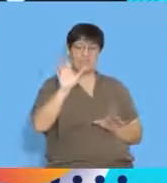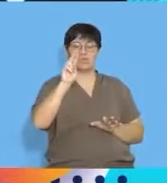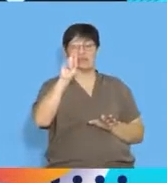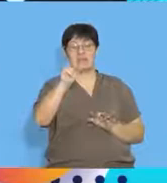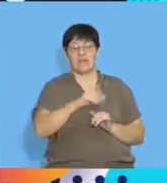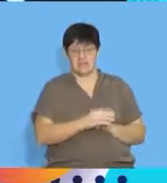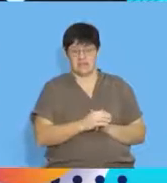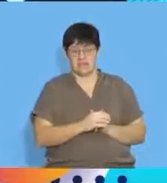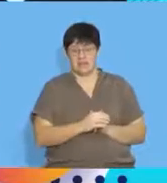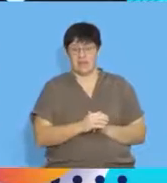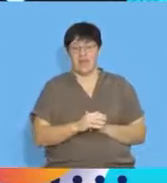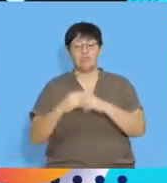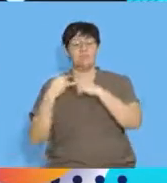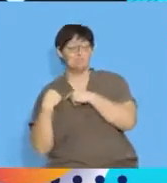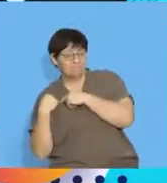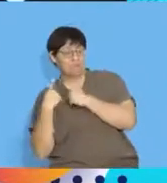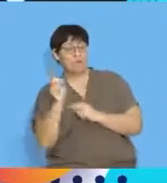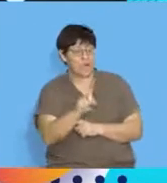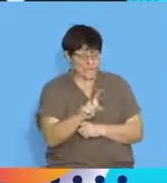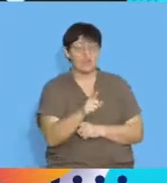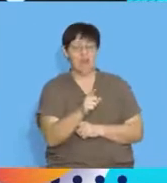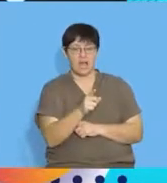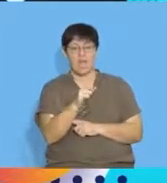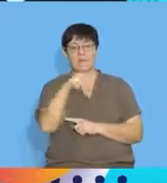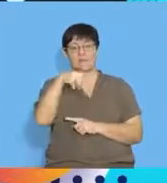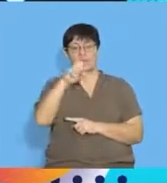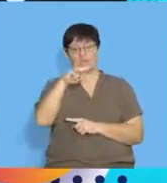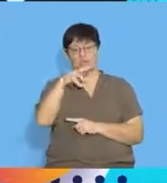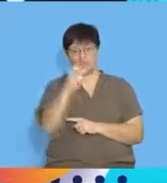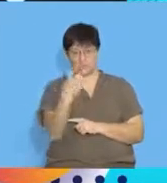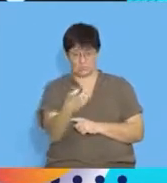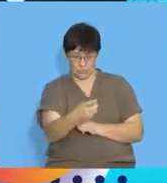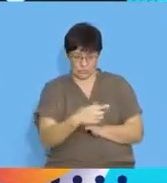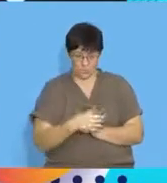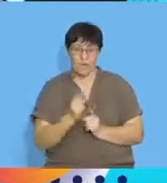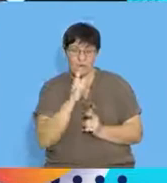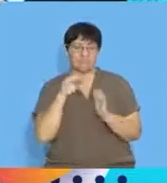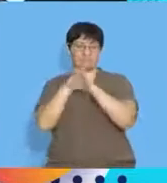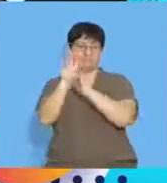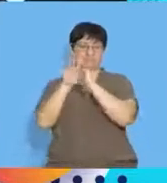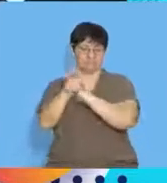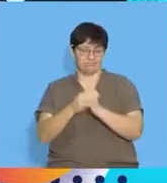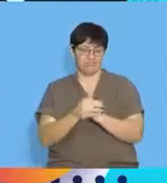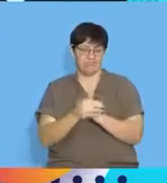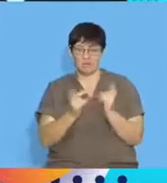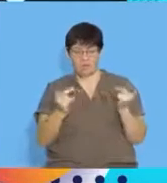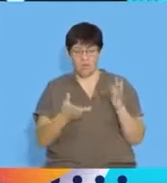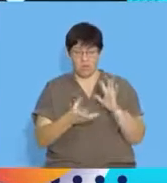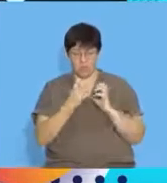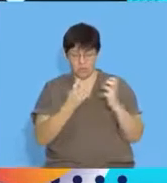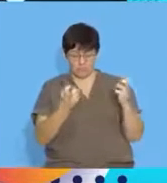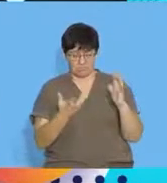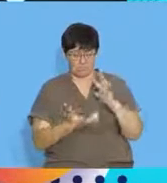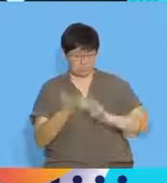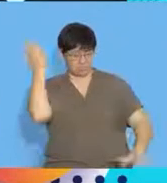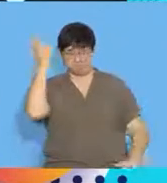relied heavily on potatoes, right, as an export to make money. and their whole potato crop, right, was destroyed